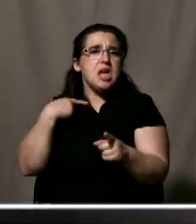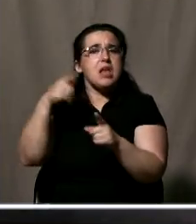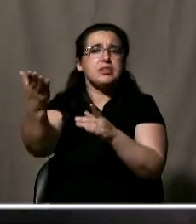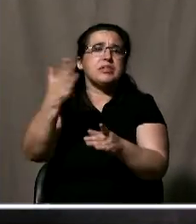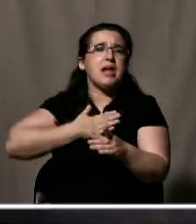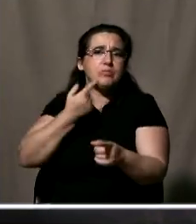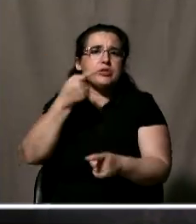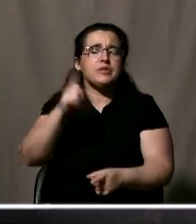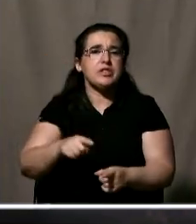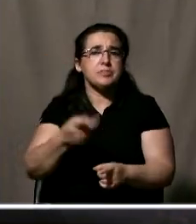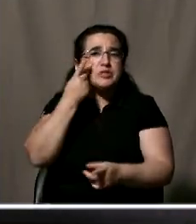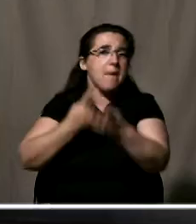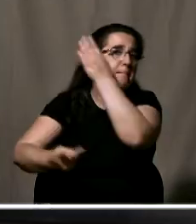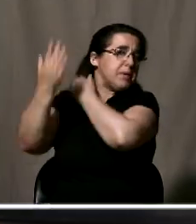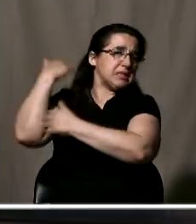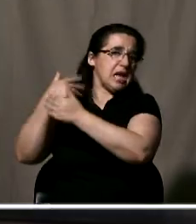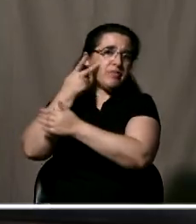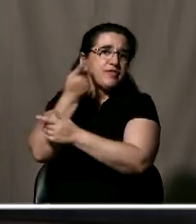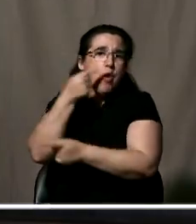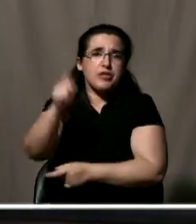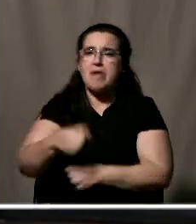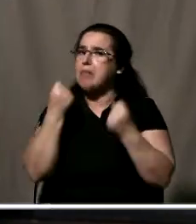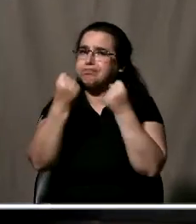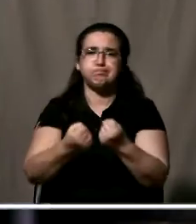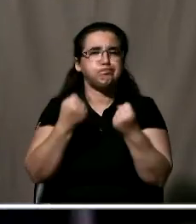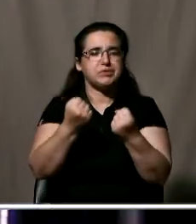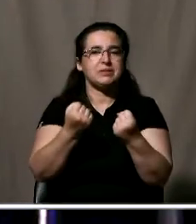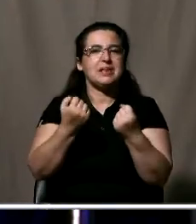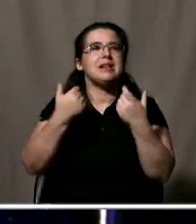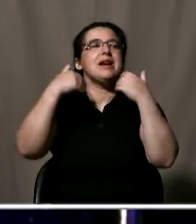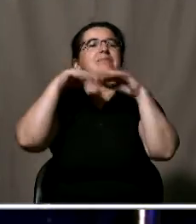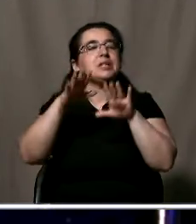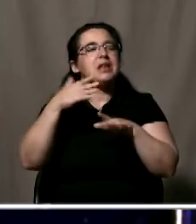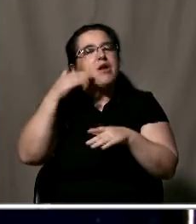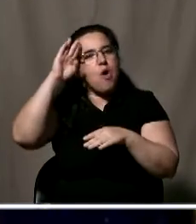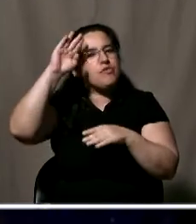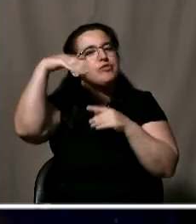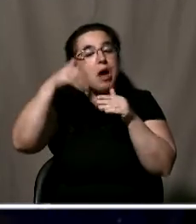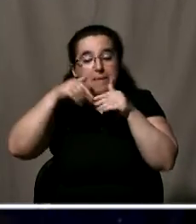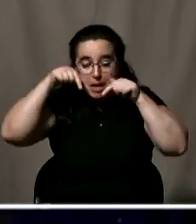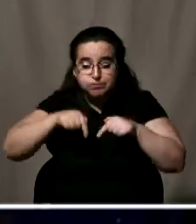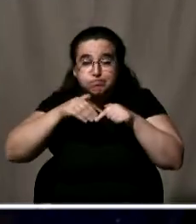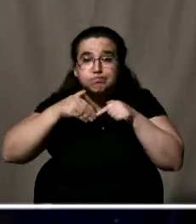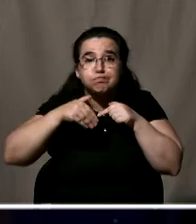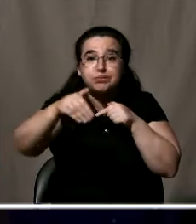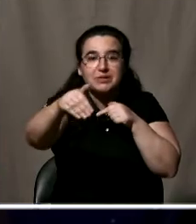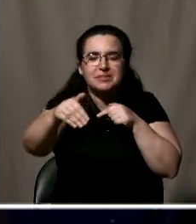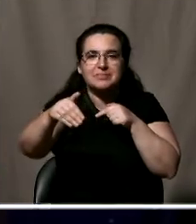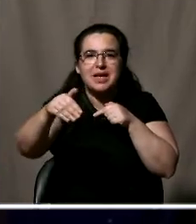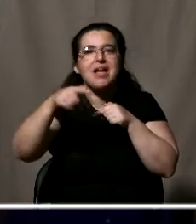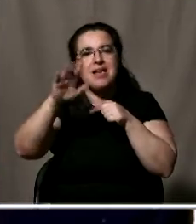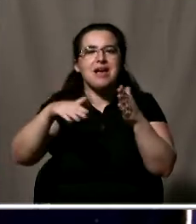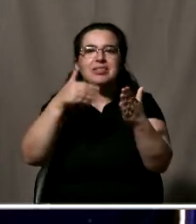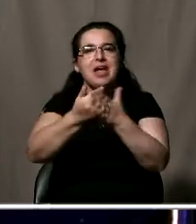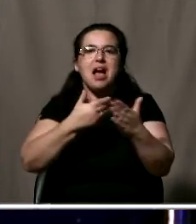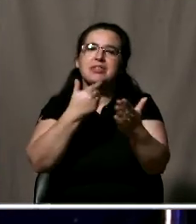again. Não podes voltar e vivê-los outra vez. He restores the years. Ele recompensa os anos. By giving you better years in the future than you had